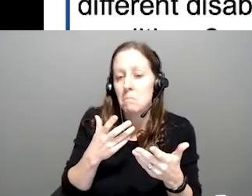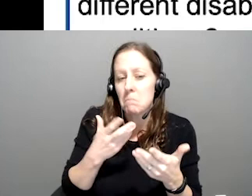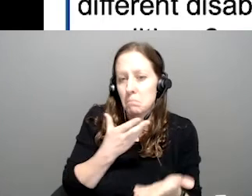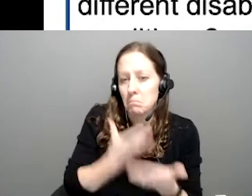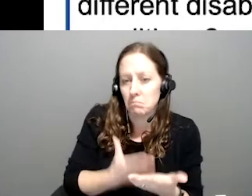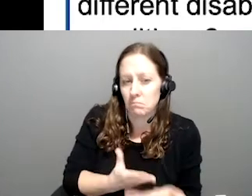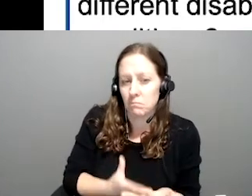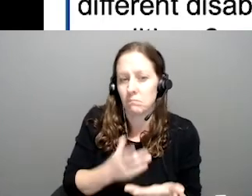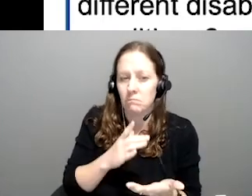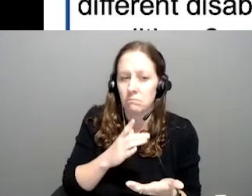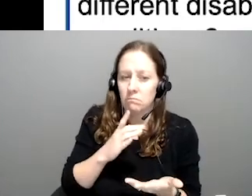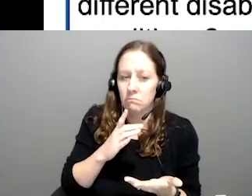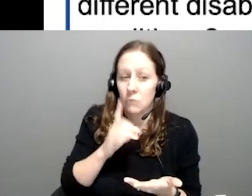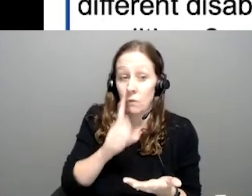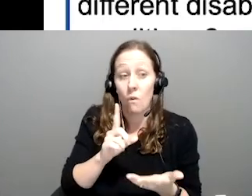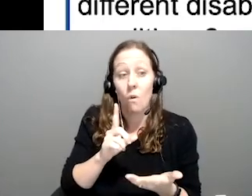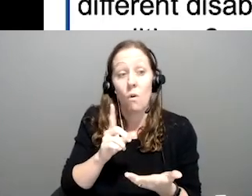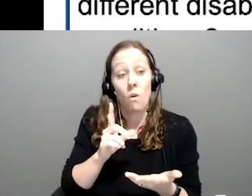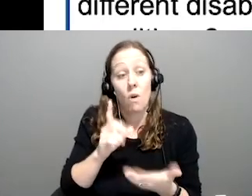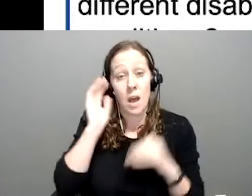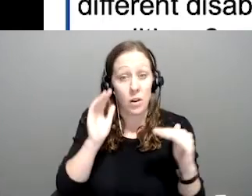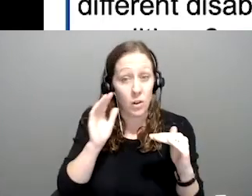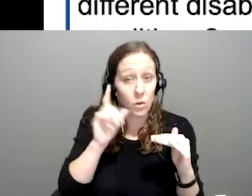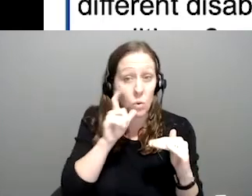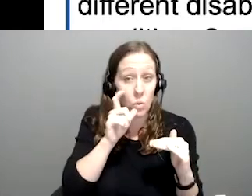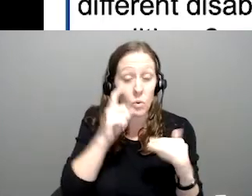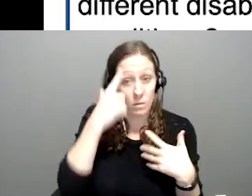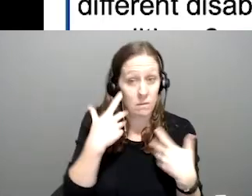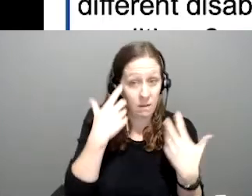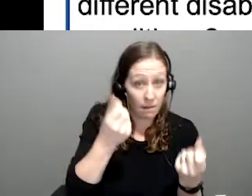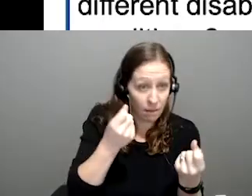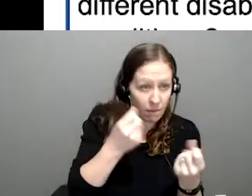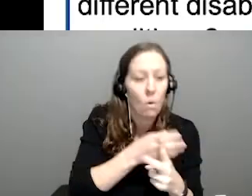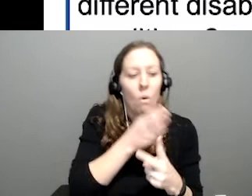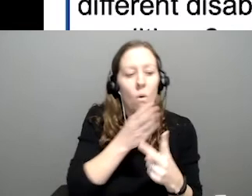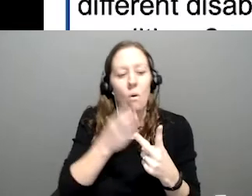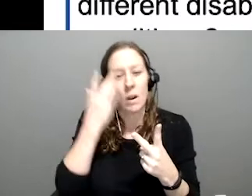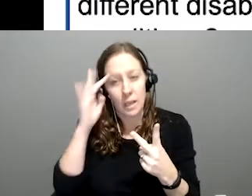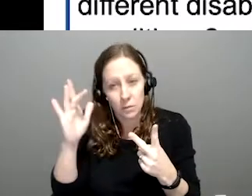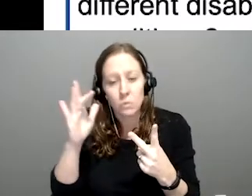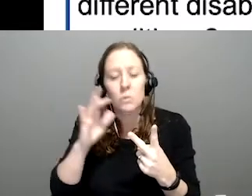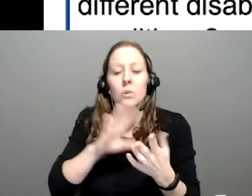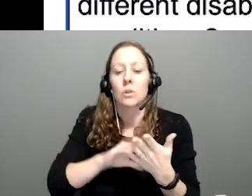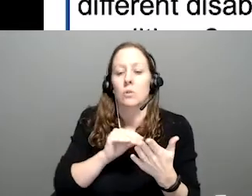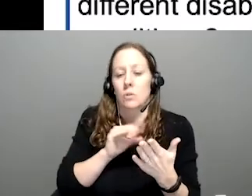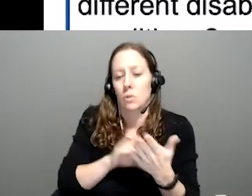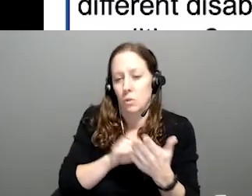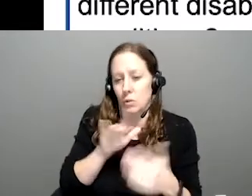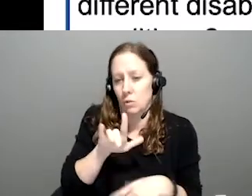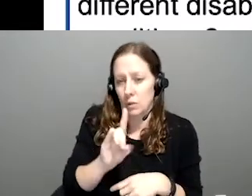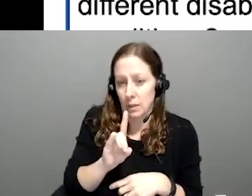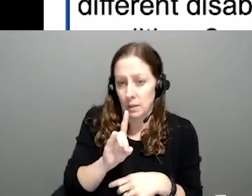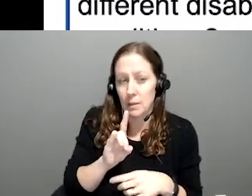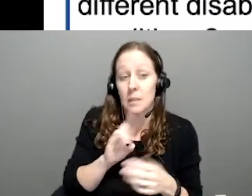interventions for young adults living with mental health conditions, as well as those with an intellectual or learning disability. So clearly this effectiveness has